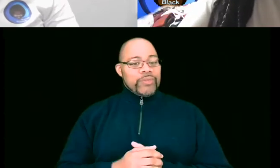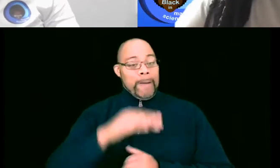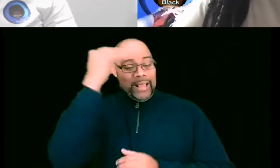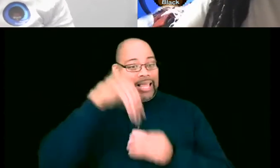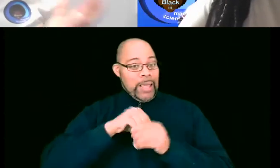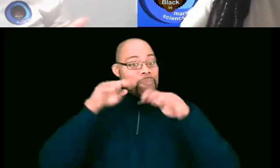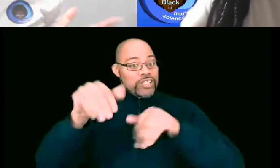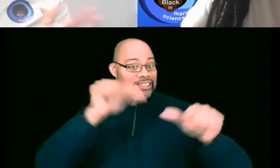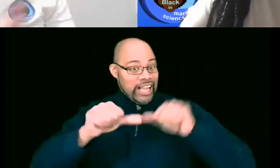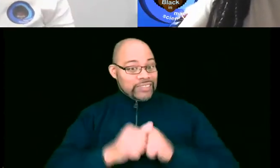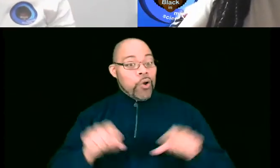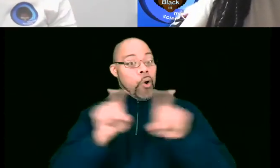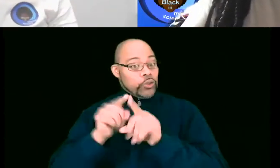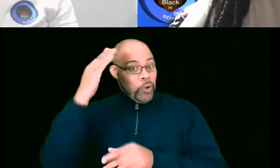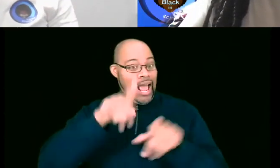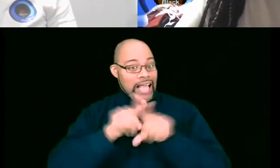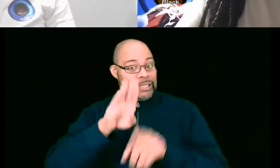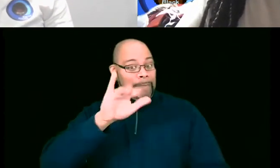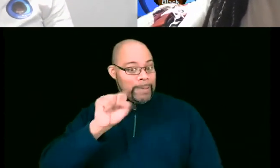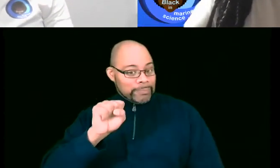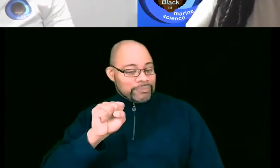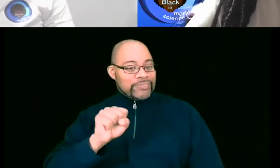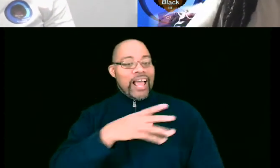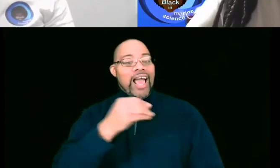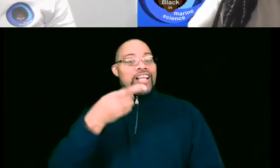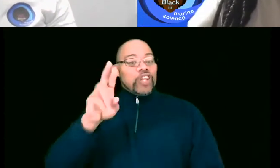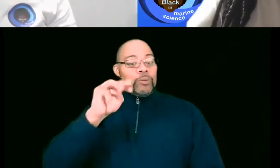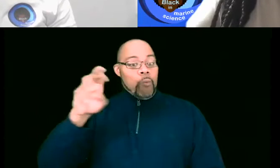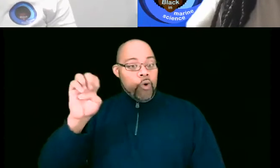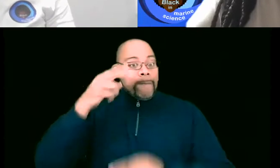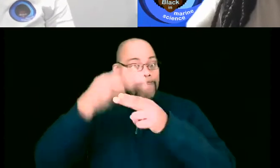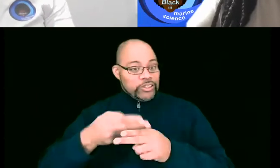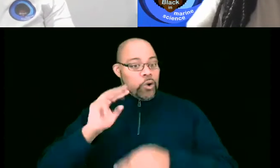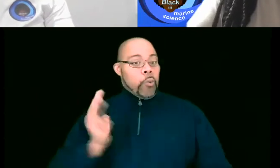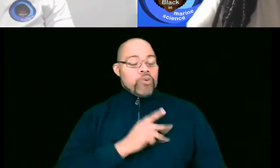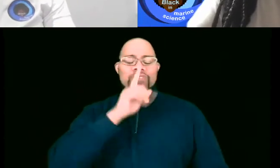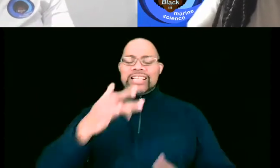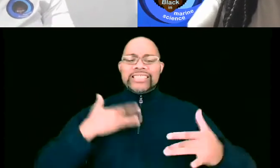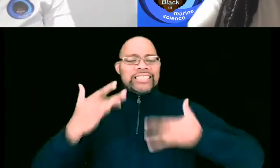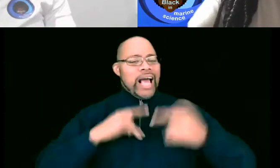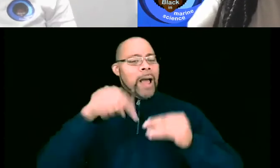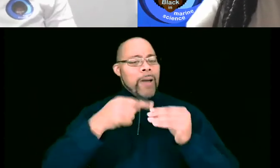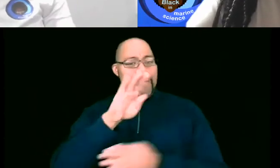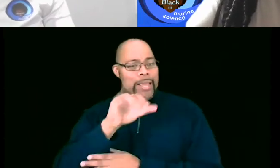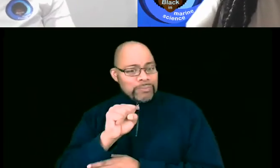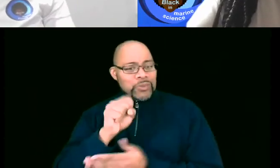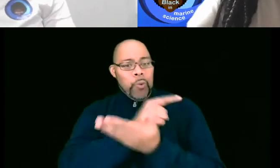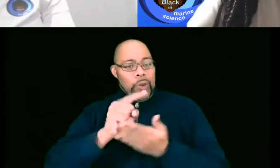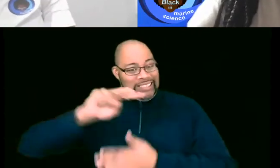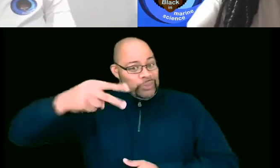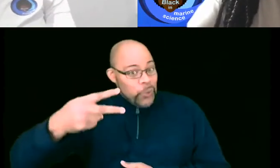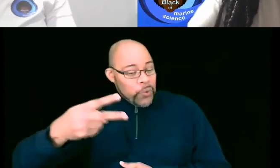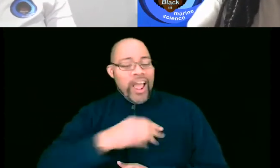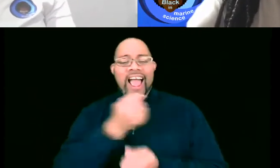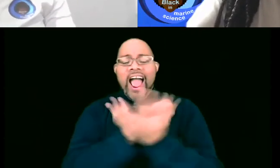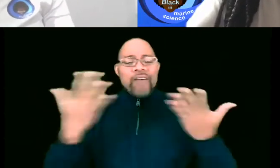Marine Science, also known as BIMS. And as Dr. Moore mentioned, we are really excited about BIMS Week 2 and